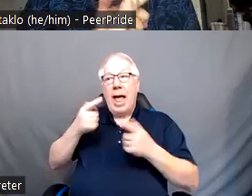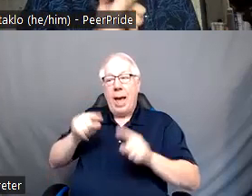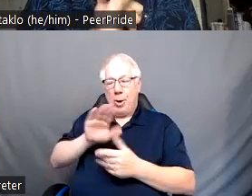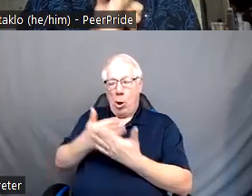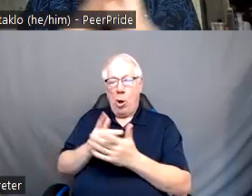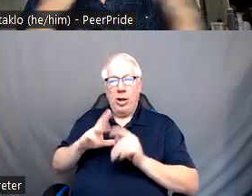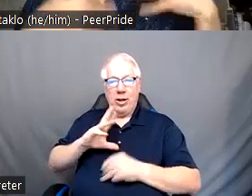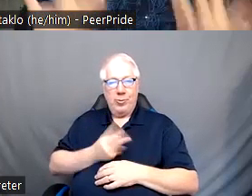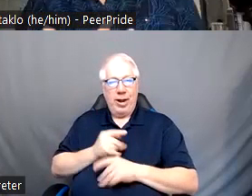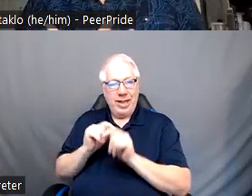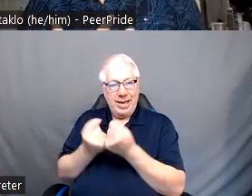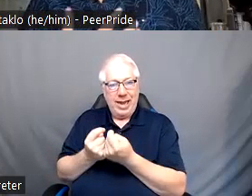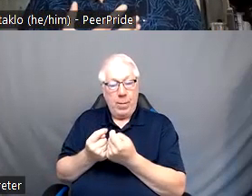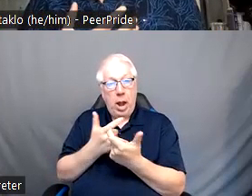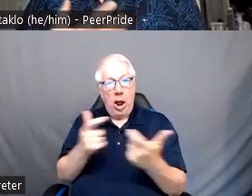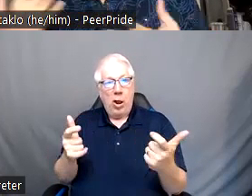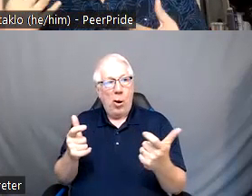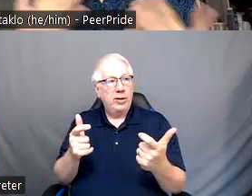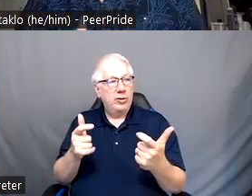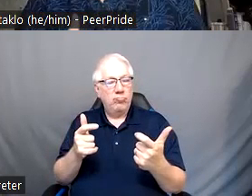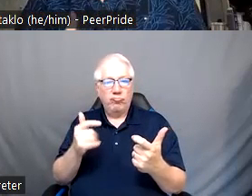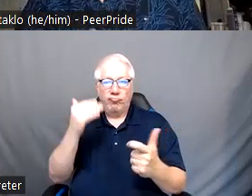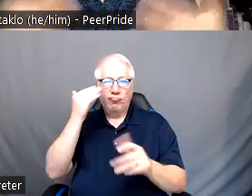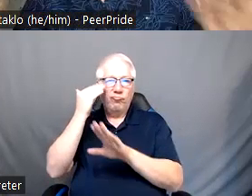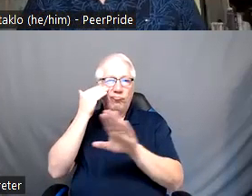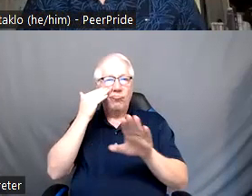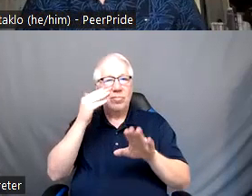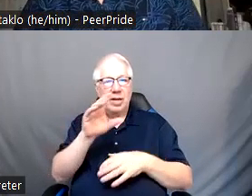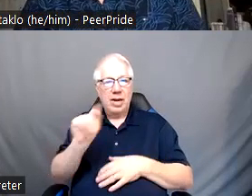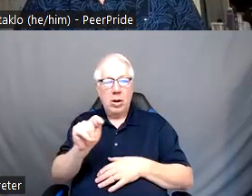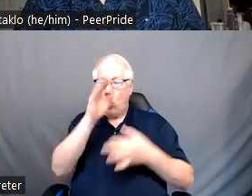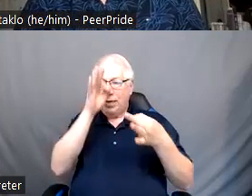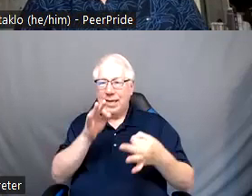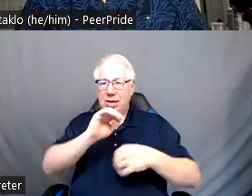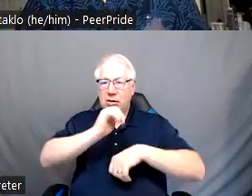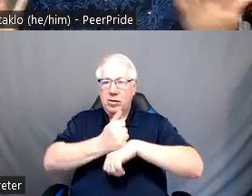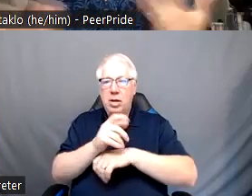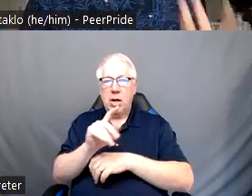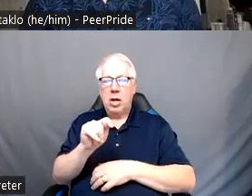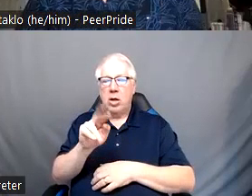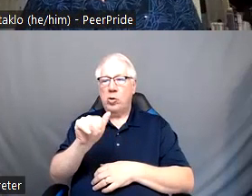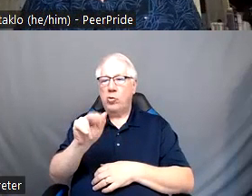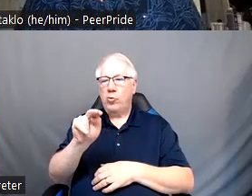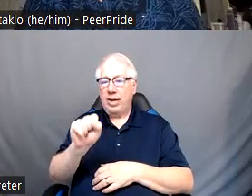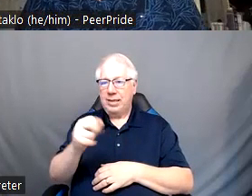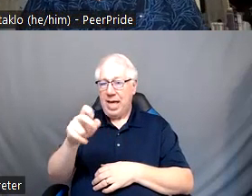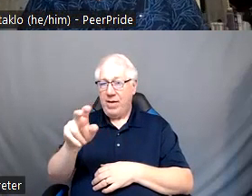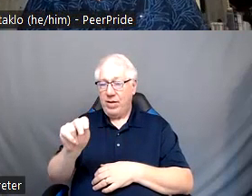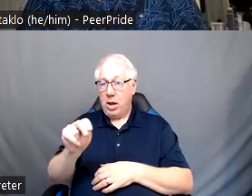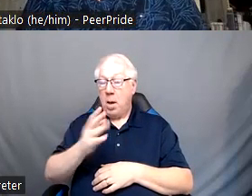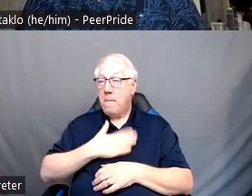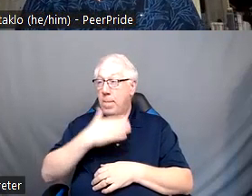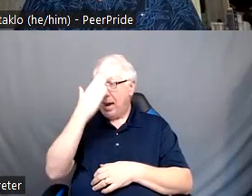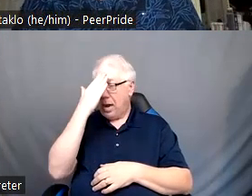have, you know, a very large presence in Connecticut on our team, we decided to create Trans Haven, which to my knowledge right now is the only